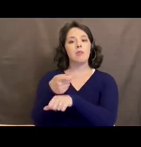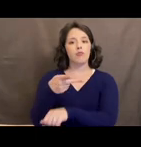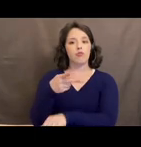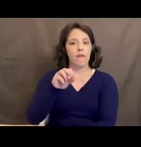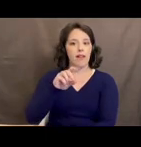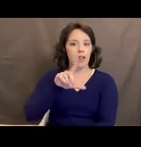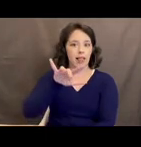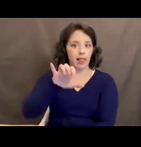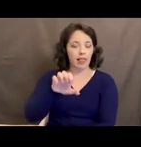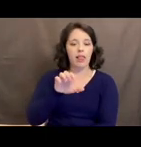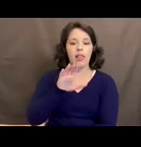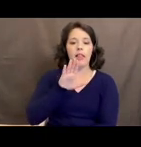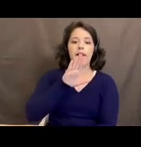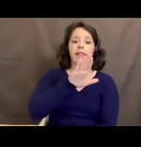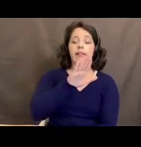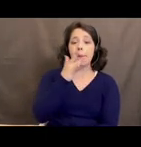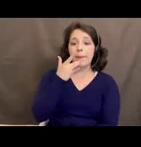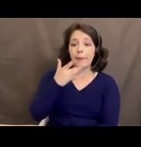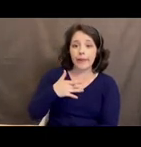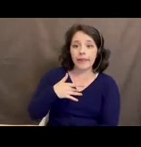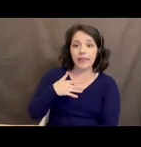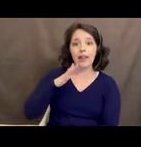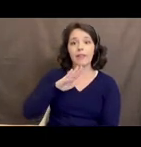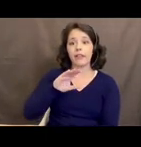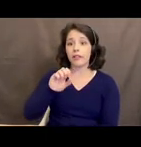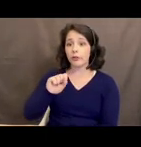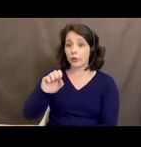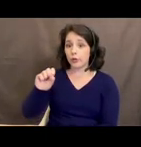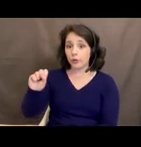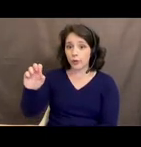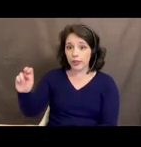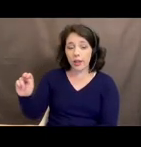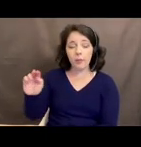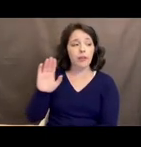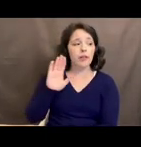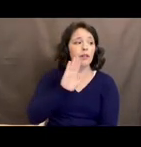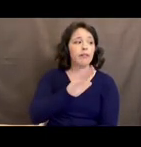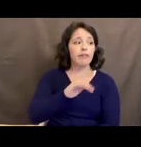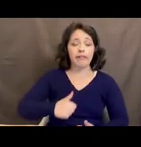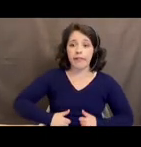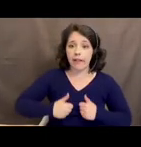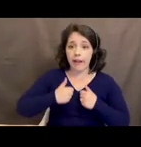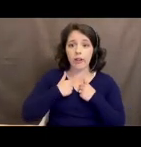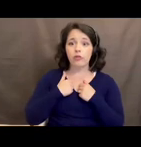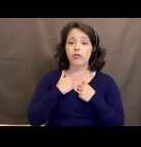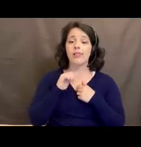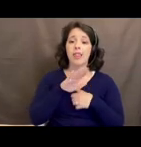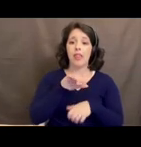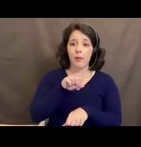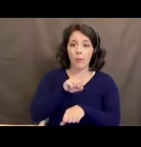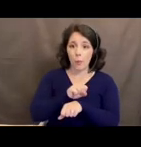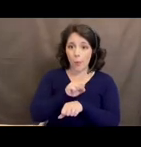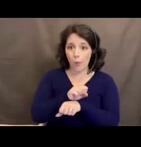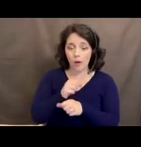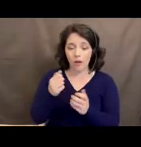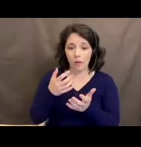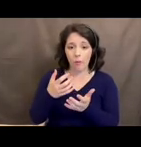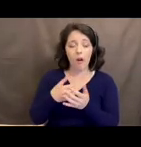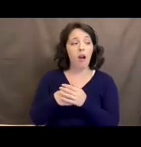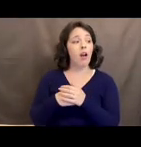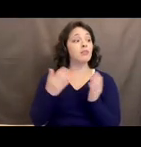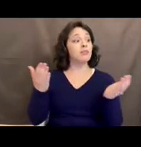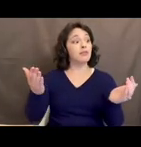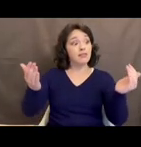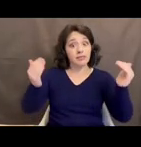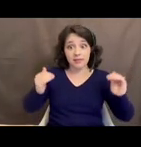birth, their social security number and address. And then we're asking them to go in and identify who their team members are, right?